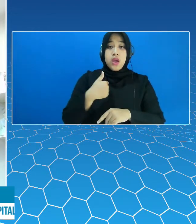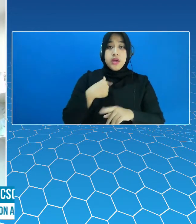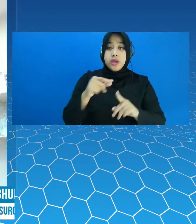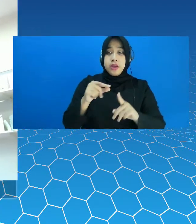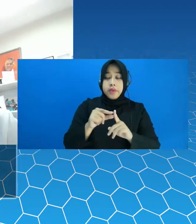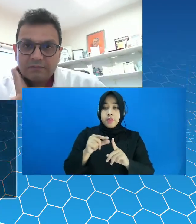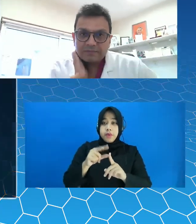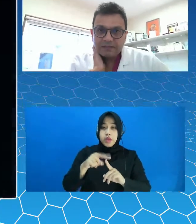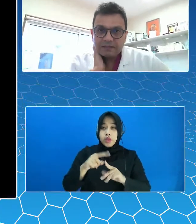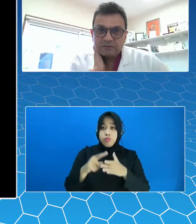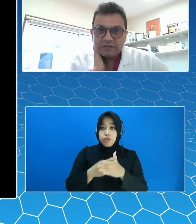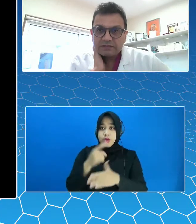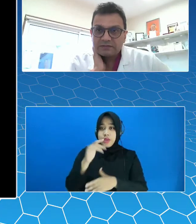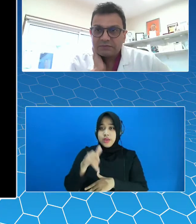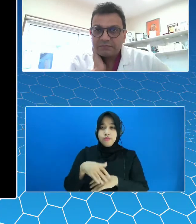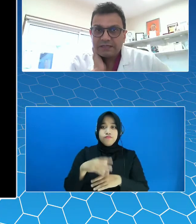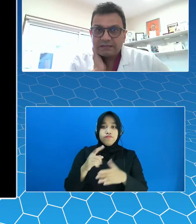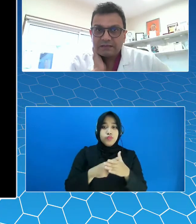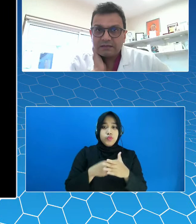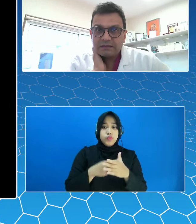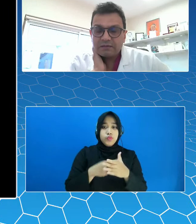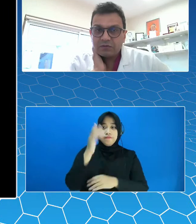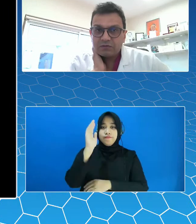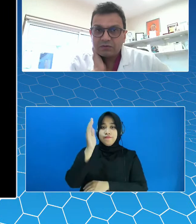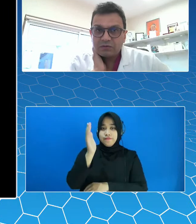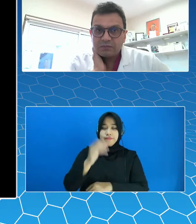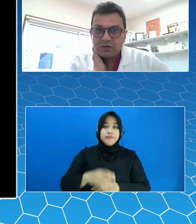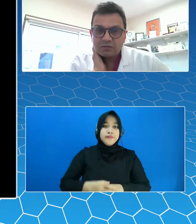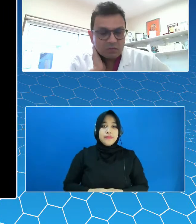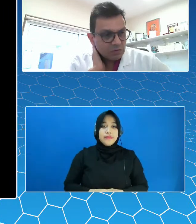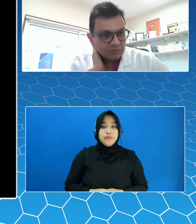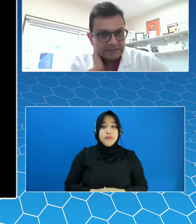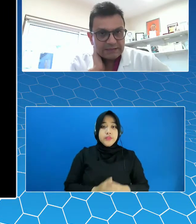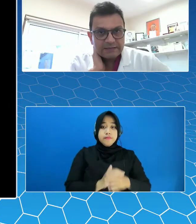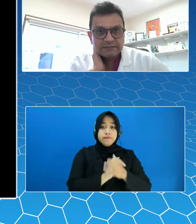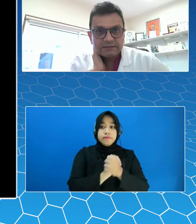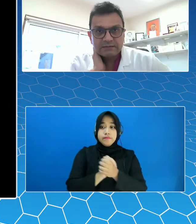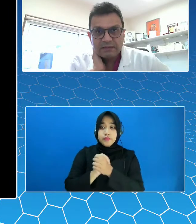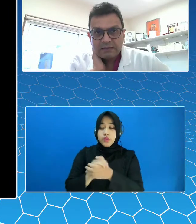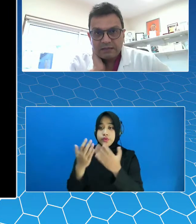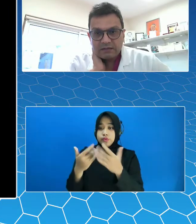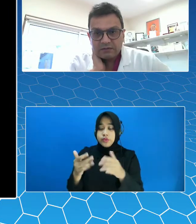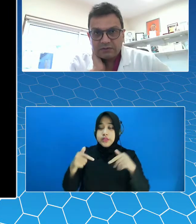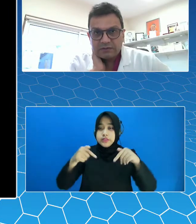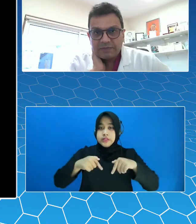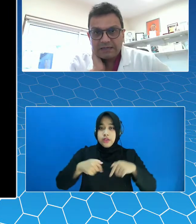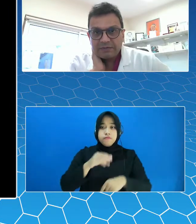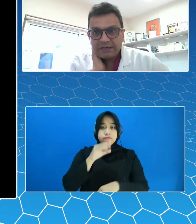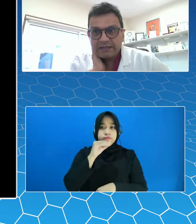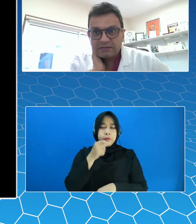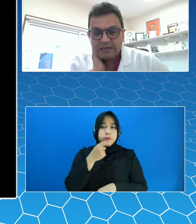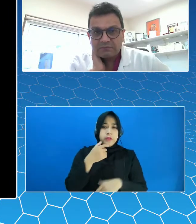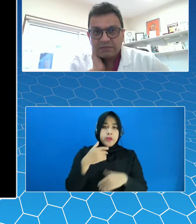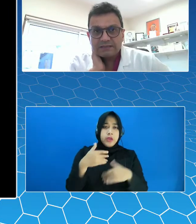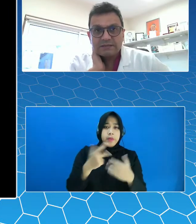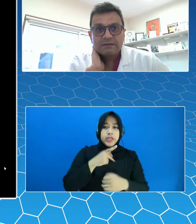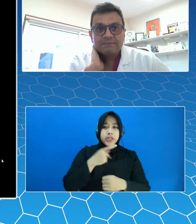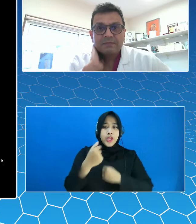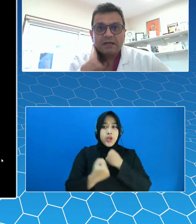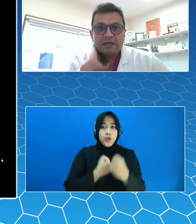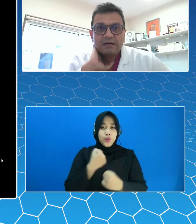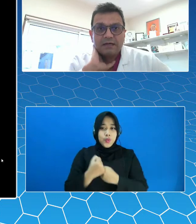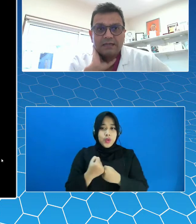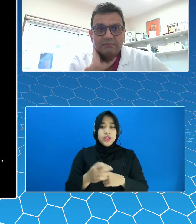time. Introductions have been made, and I'm going to talk to you about what we did in London during the pandemic. Next slide,